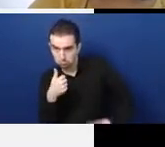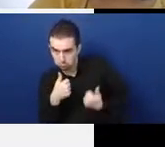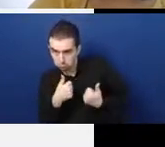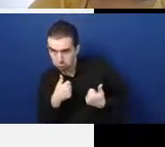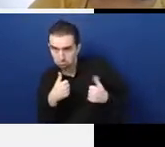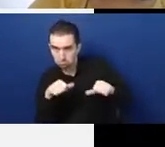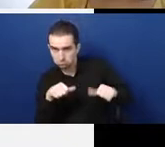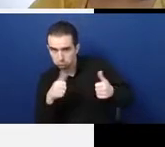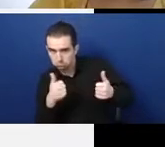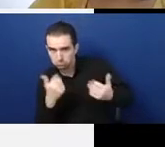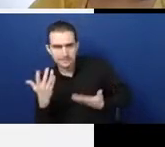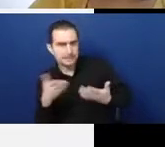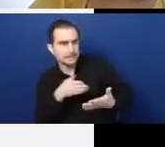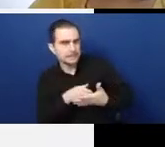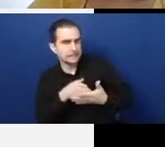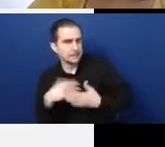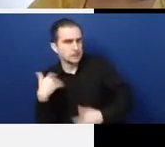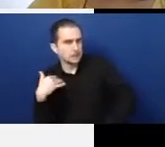that